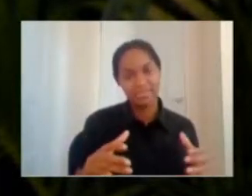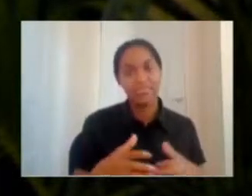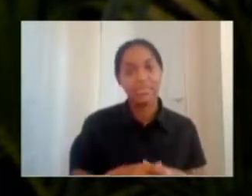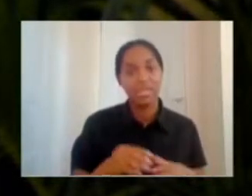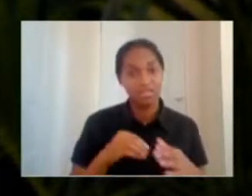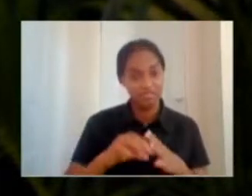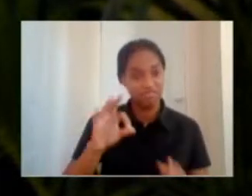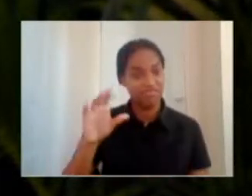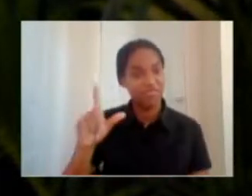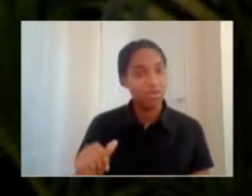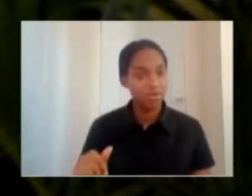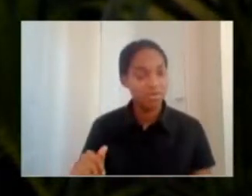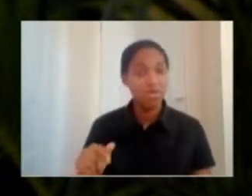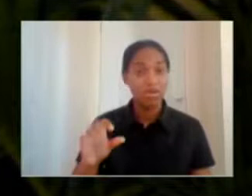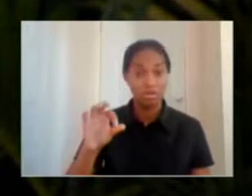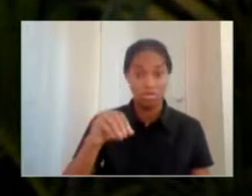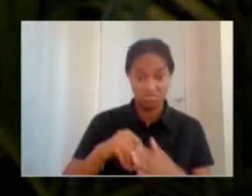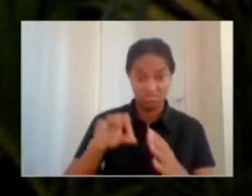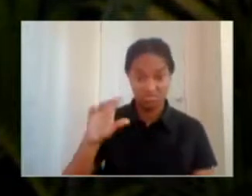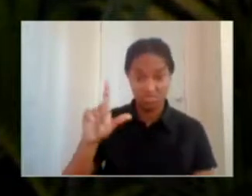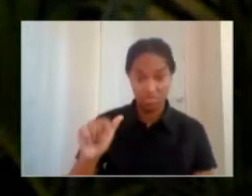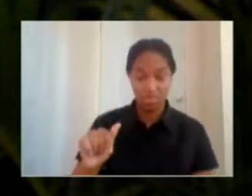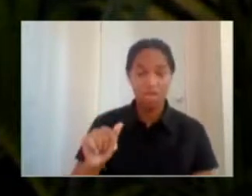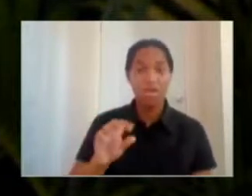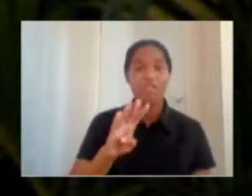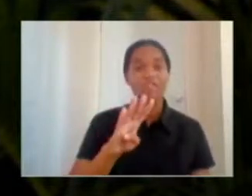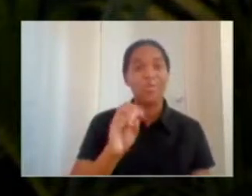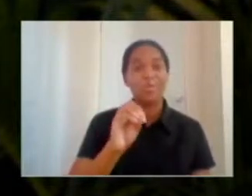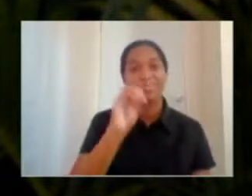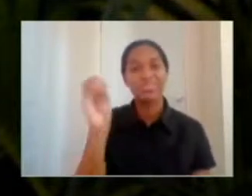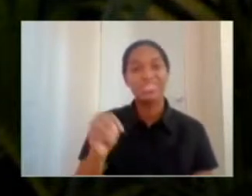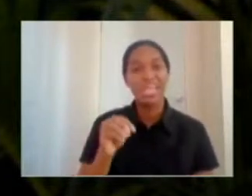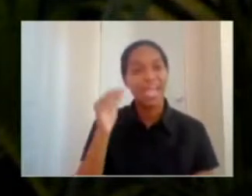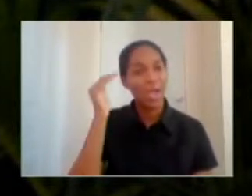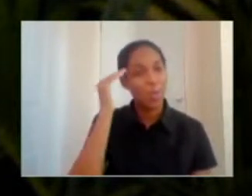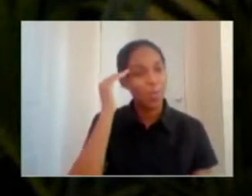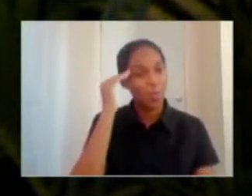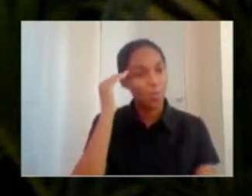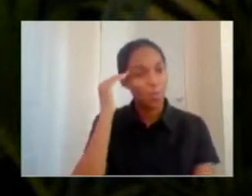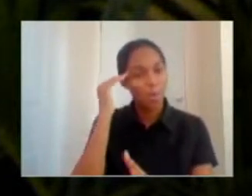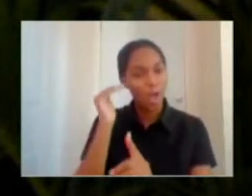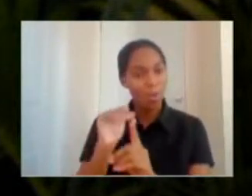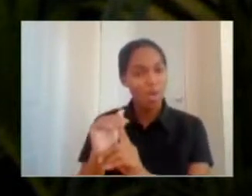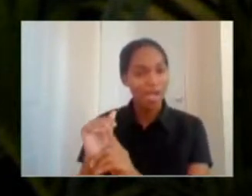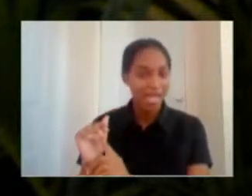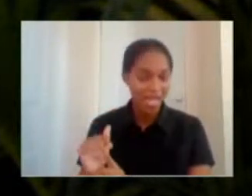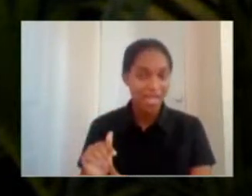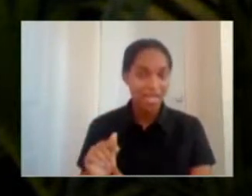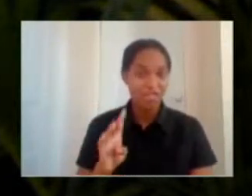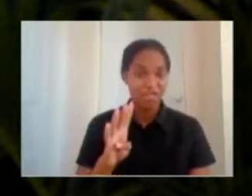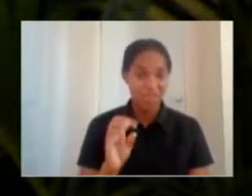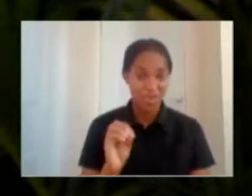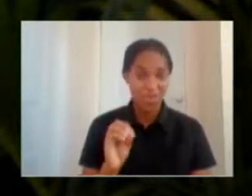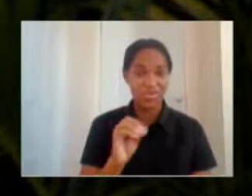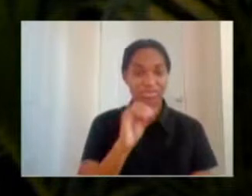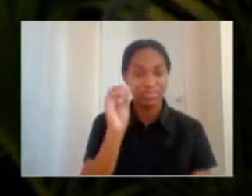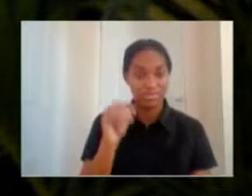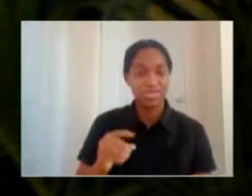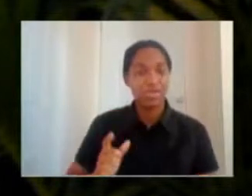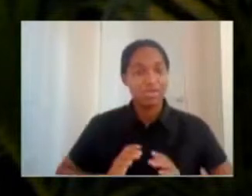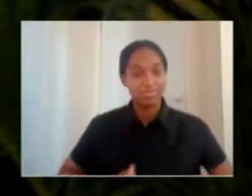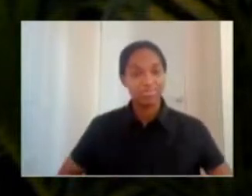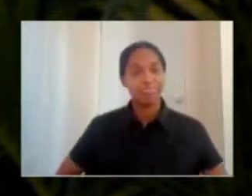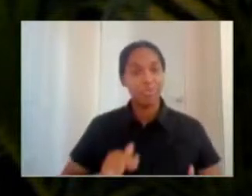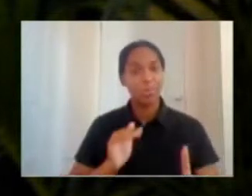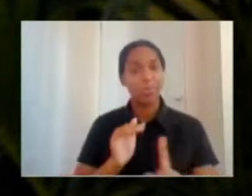Florida, it's a 40% awareness. This is only after a year. 40% consumer